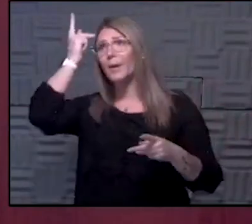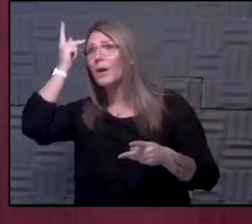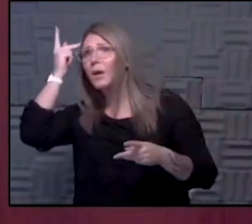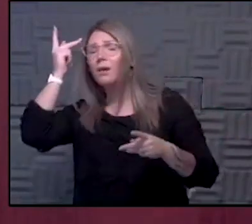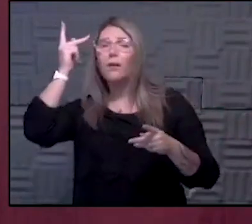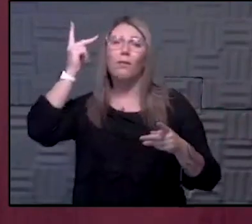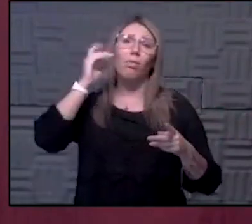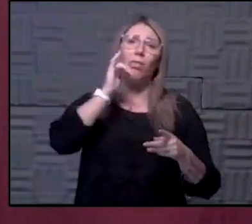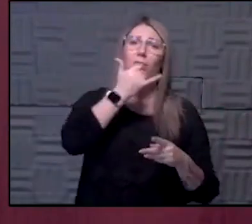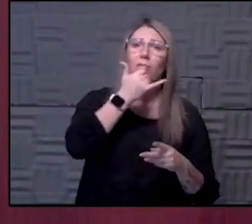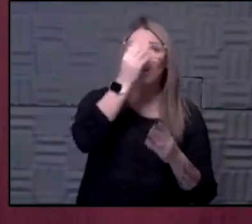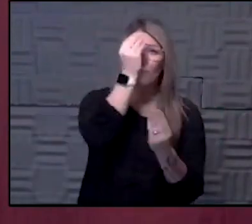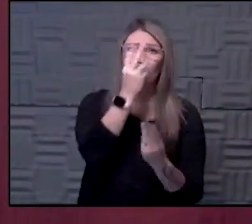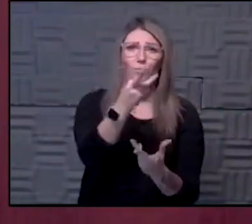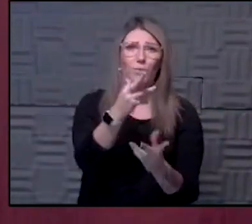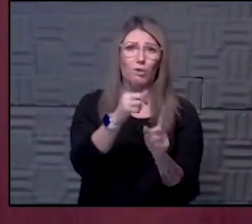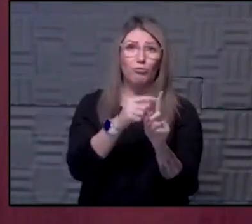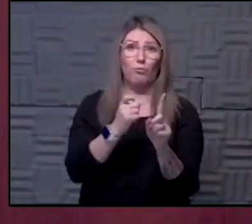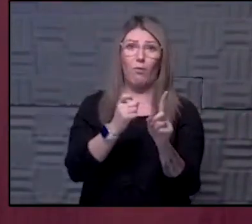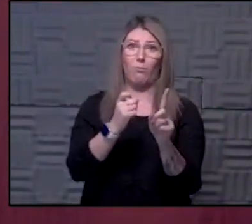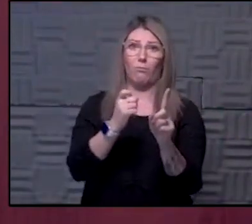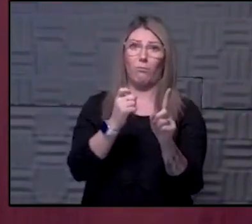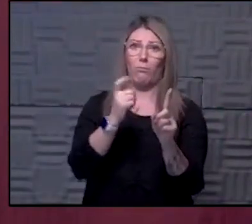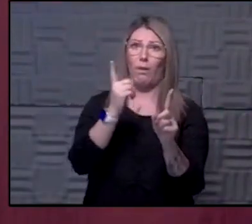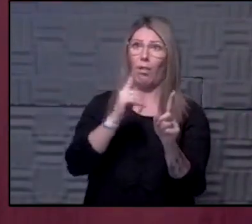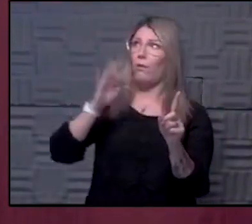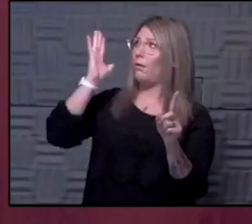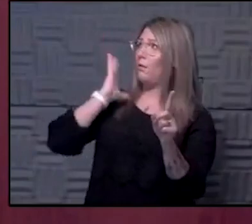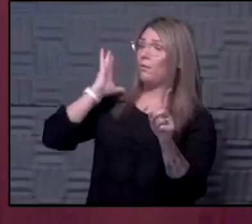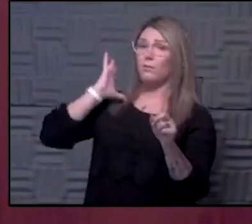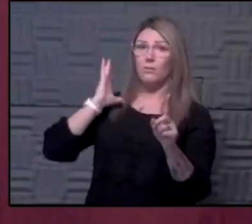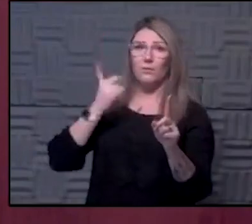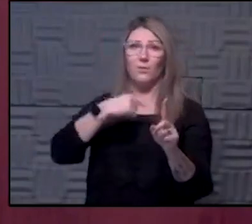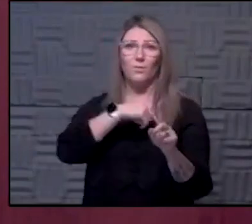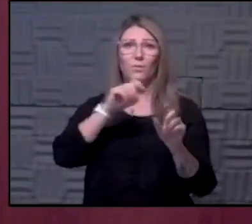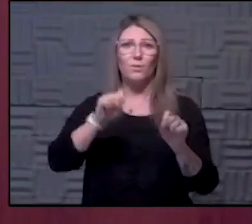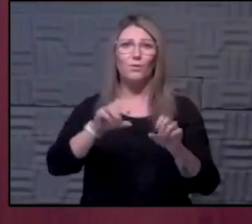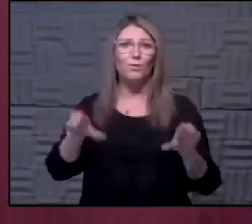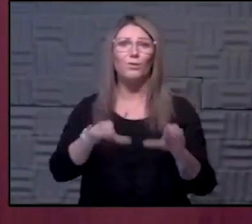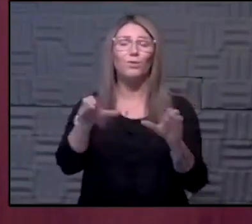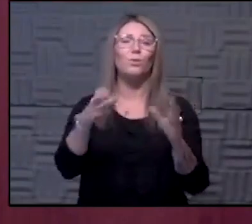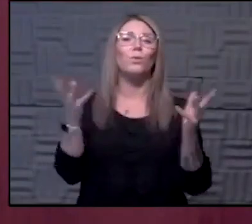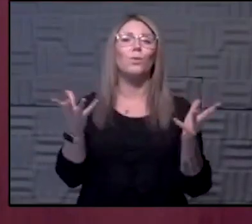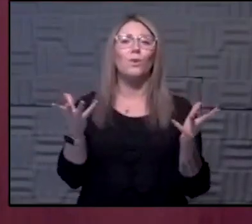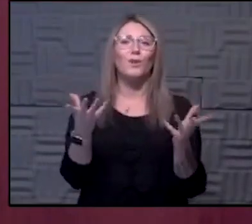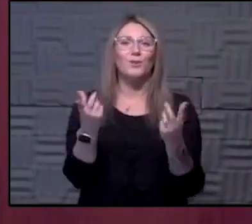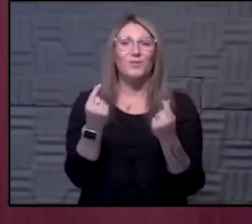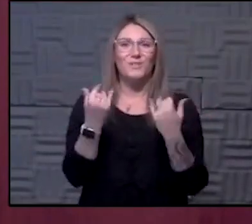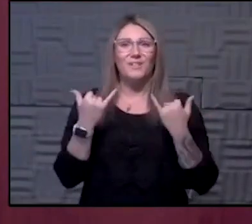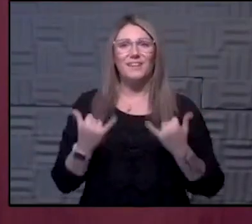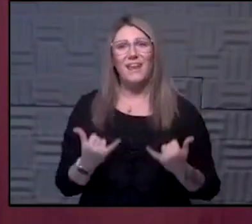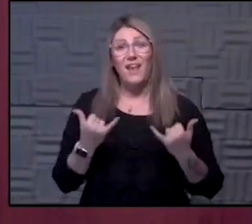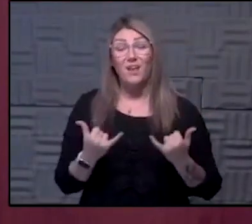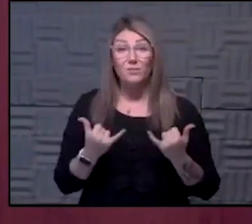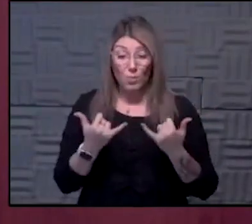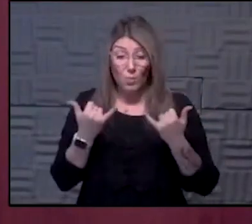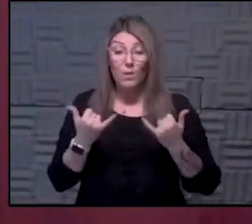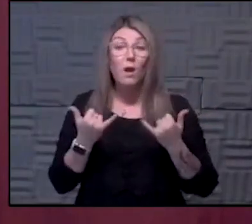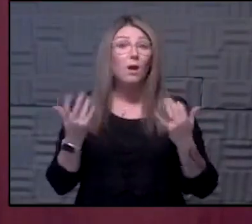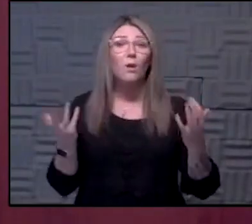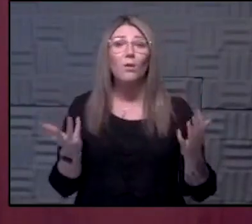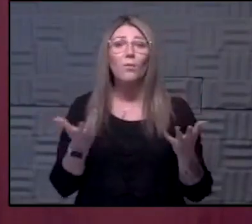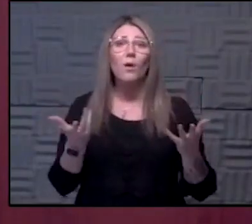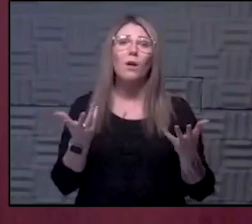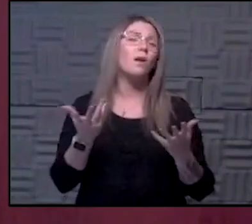disinformation from the very beginning, we could have done what we're doing now. Because what we're doing now is really,